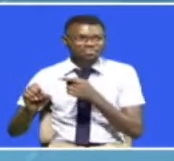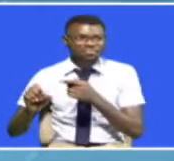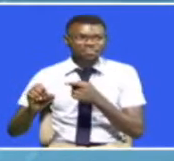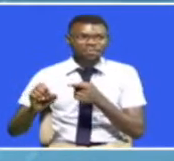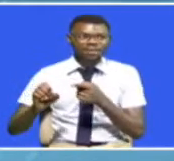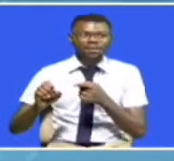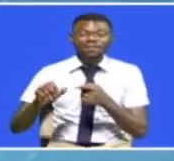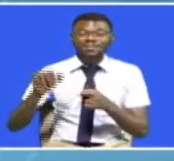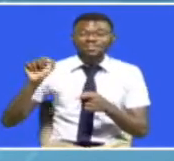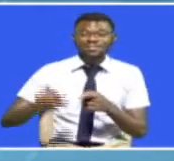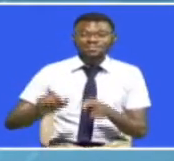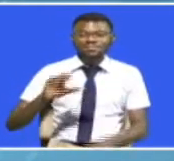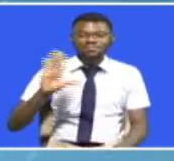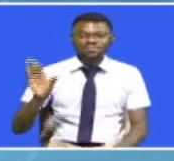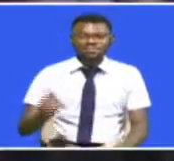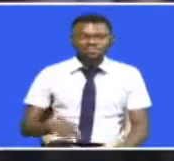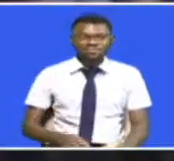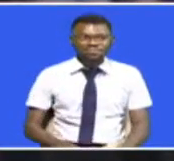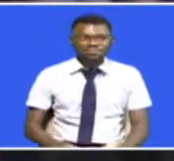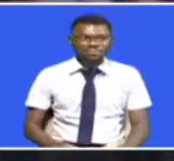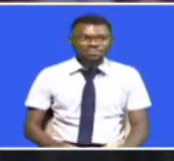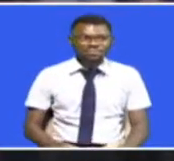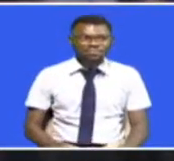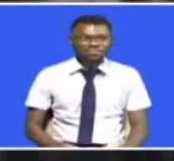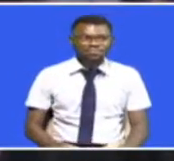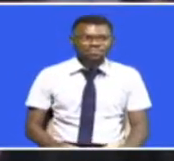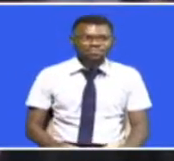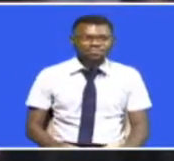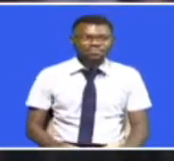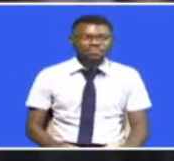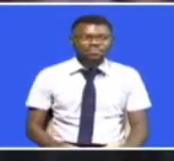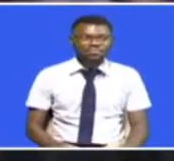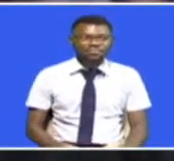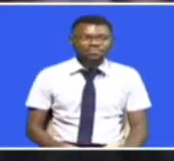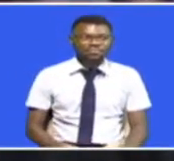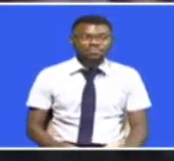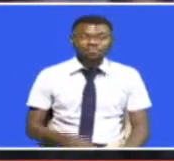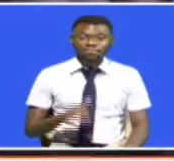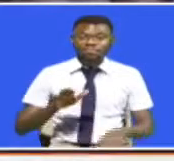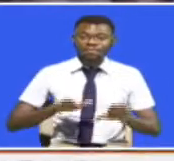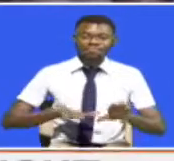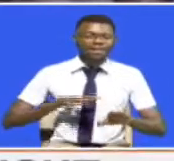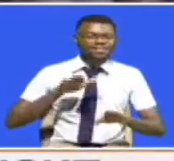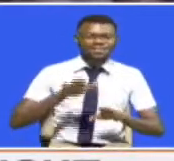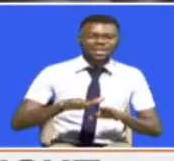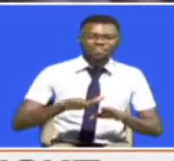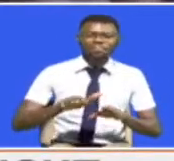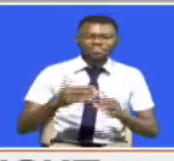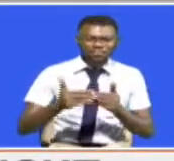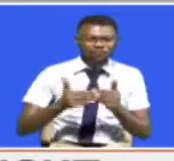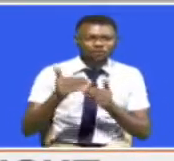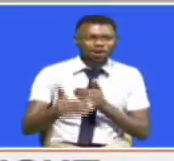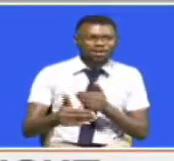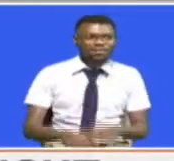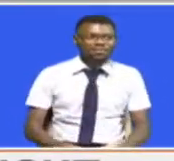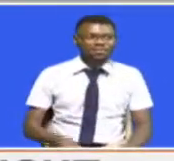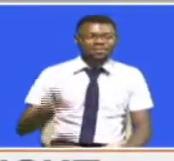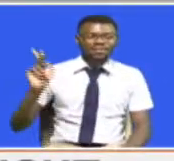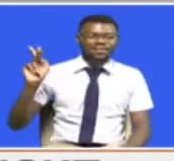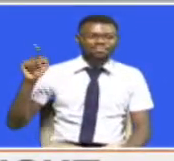Mpumalanga, South Africa. This is another step forward as